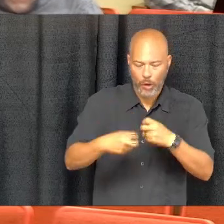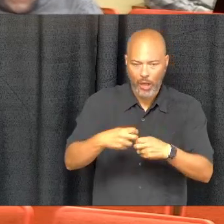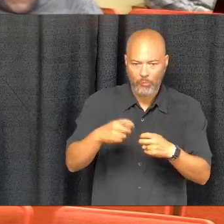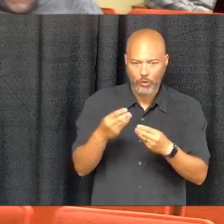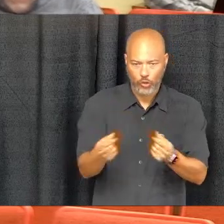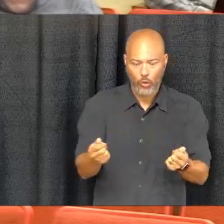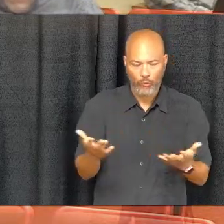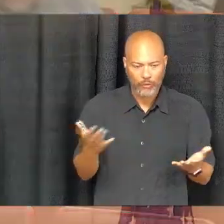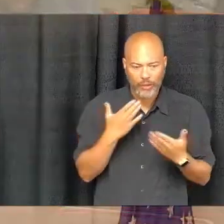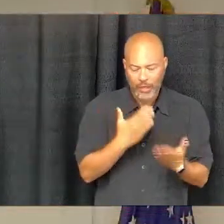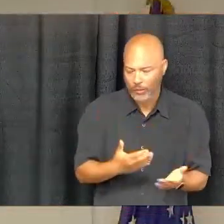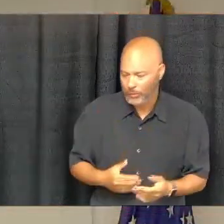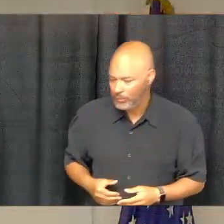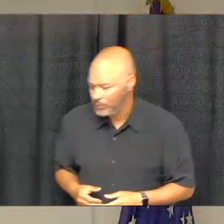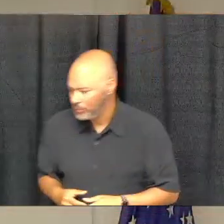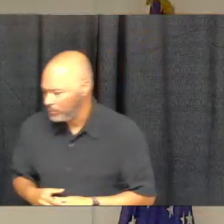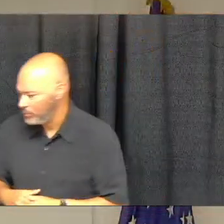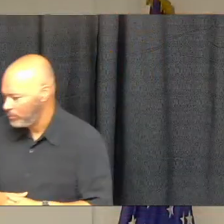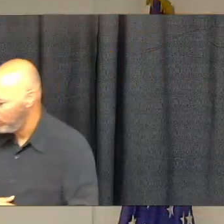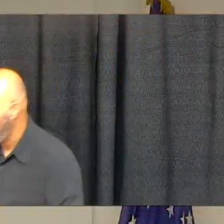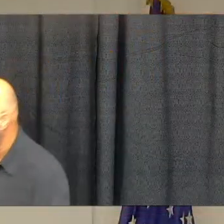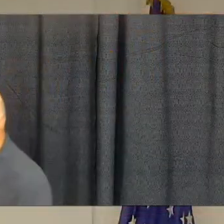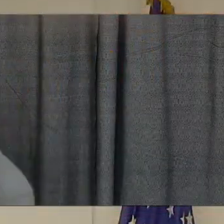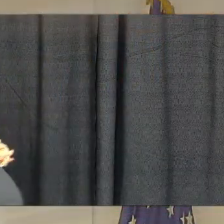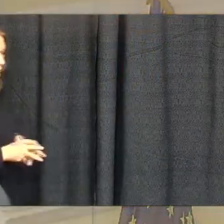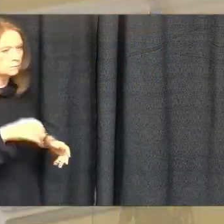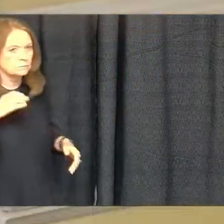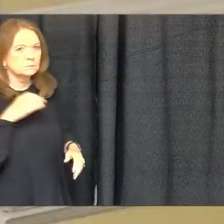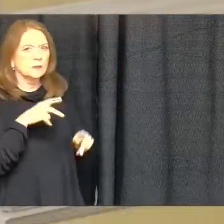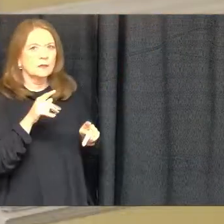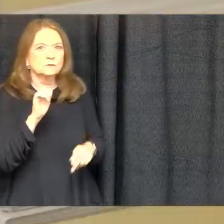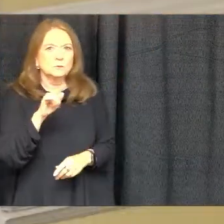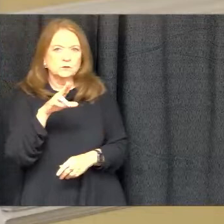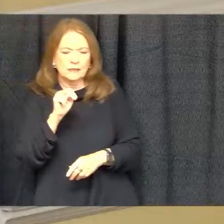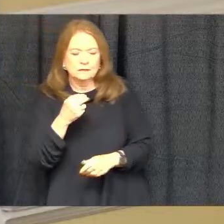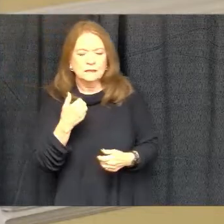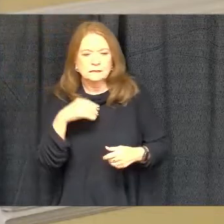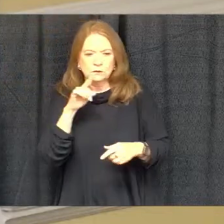you. Councilperson Allen? Yes, I have a question for the sponsor.